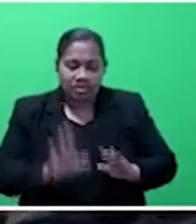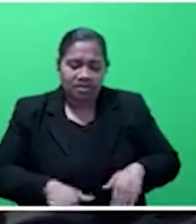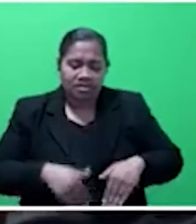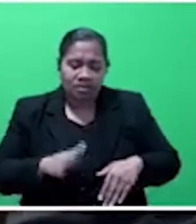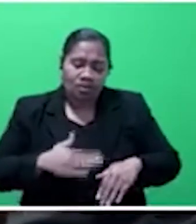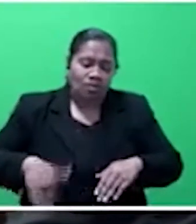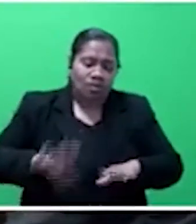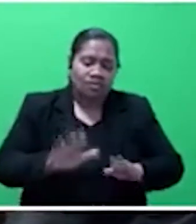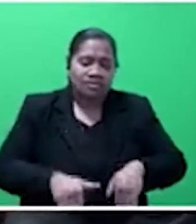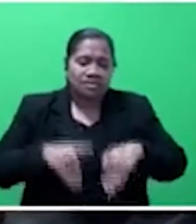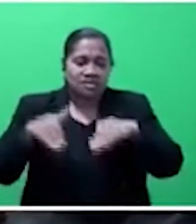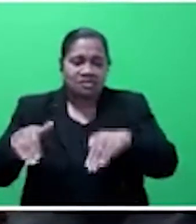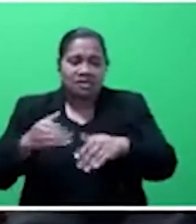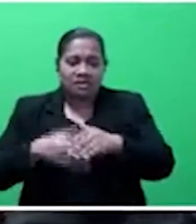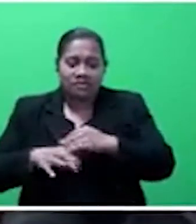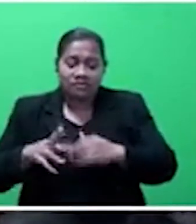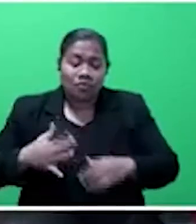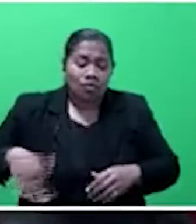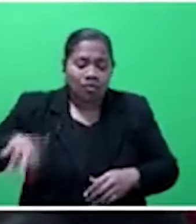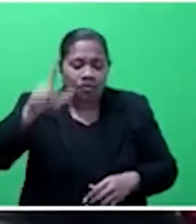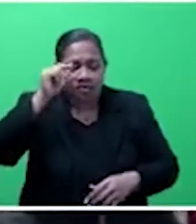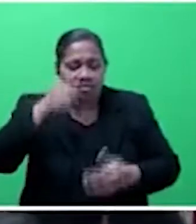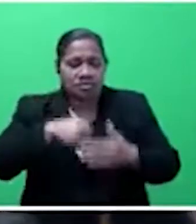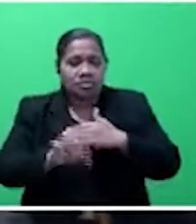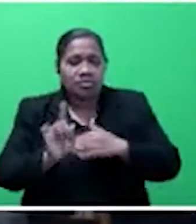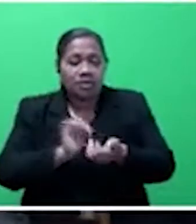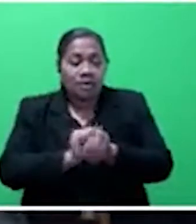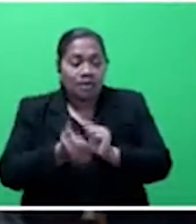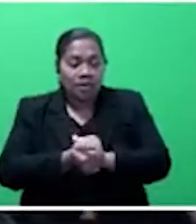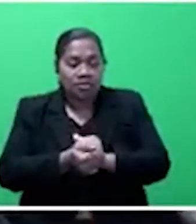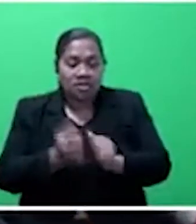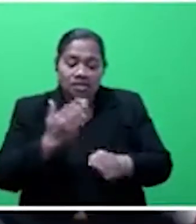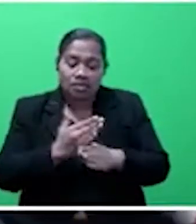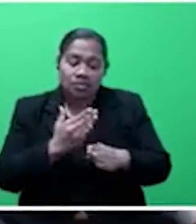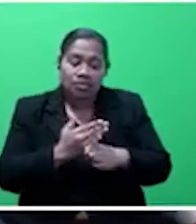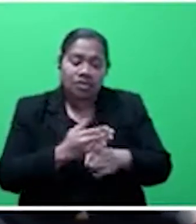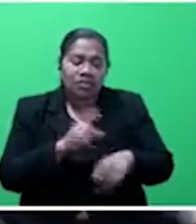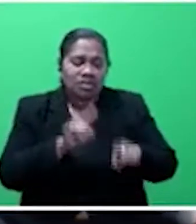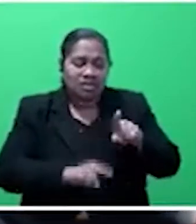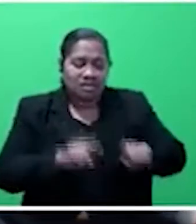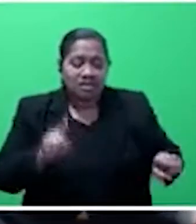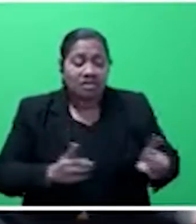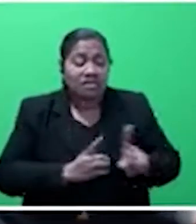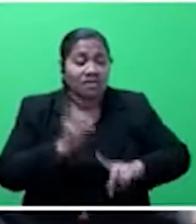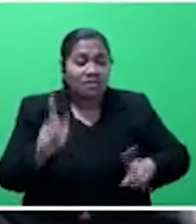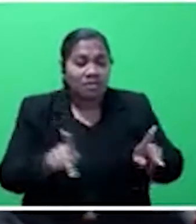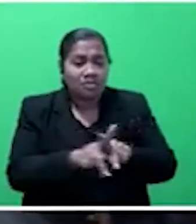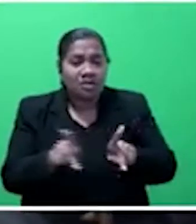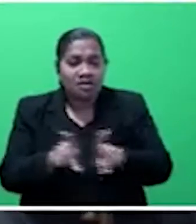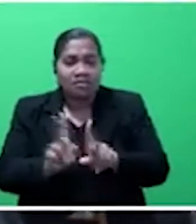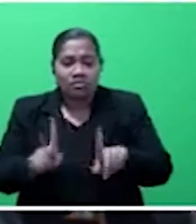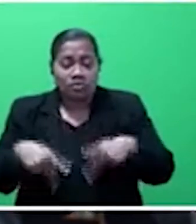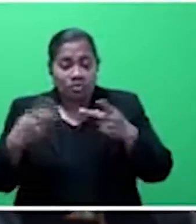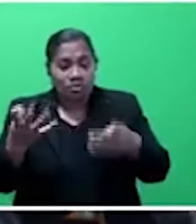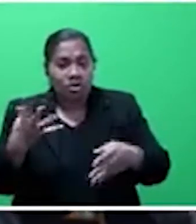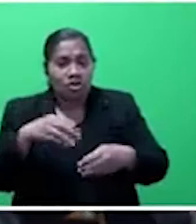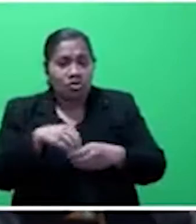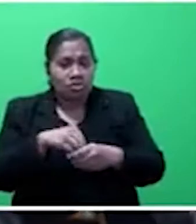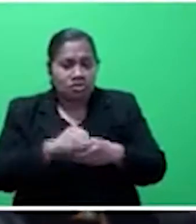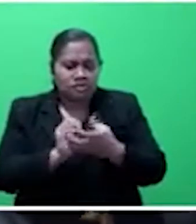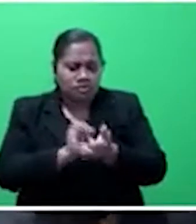sports. This will also involve working with a range of development partners to promote inclusive sporting programs.